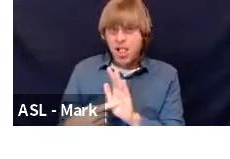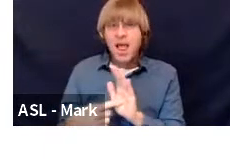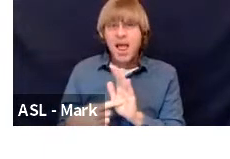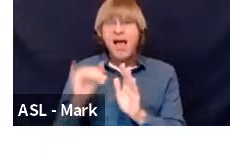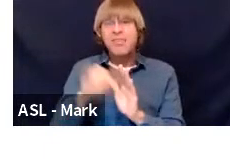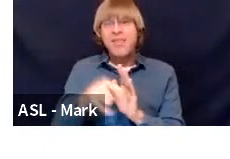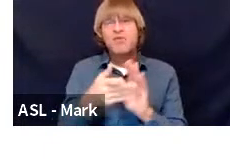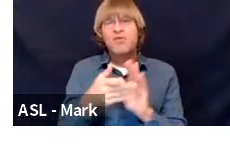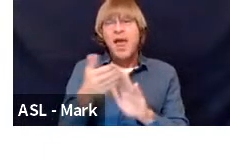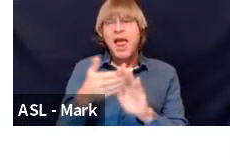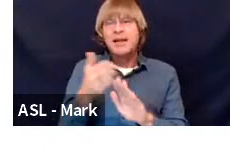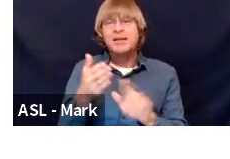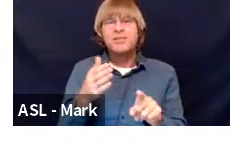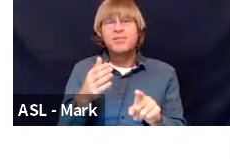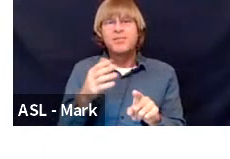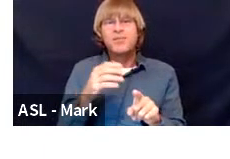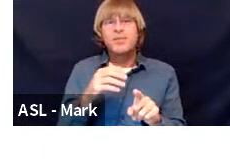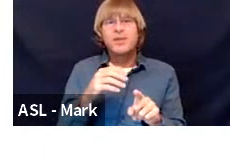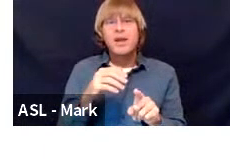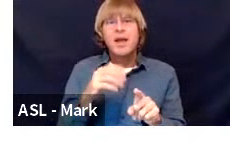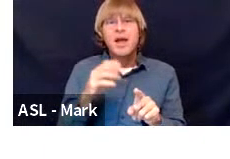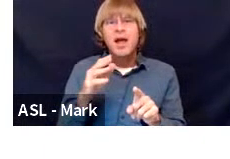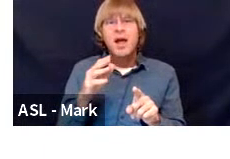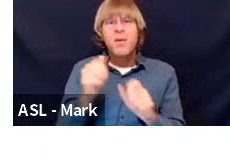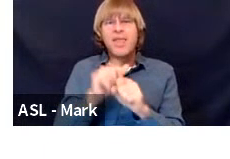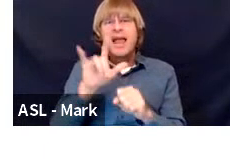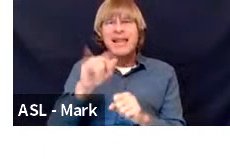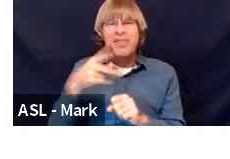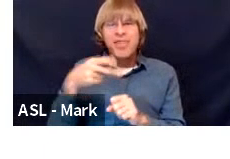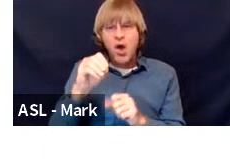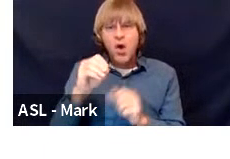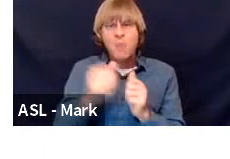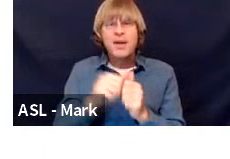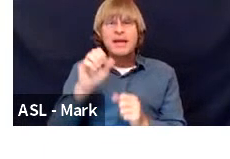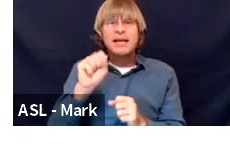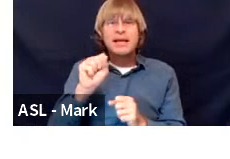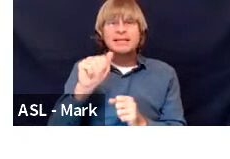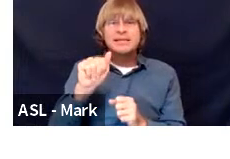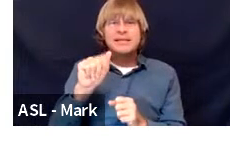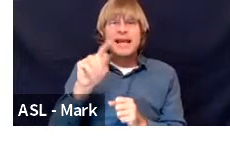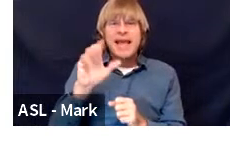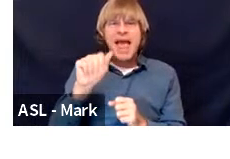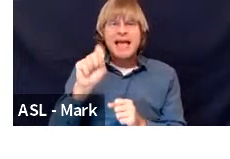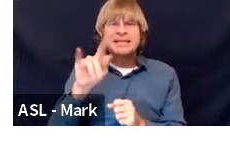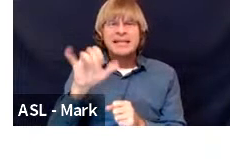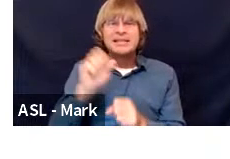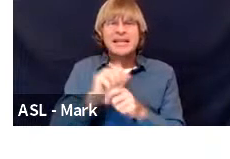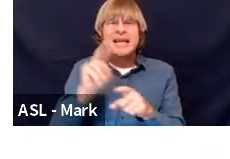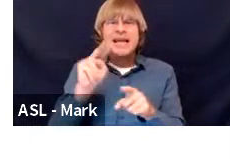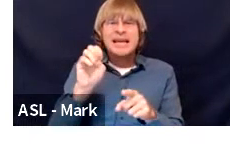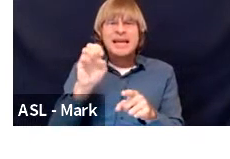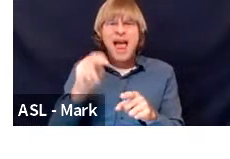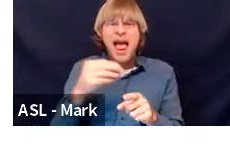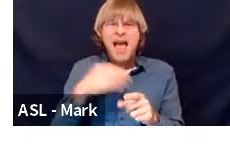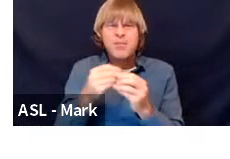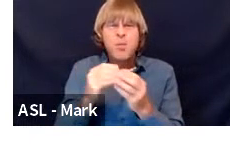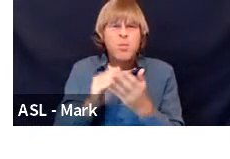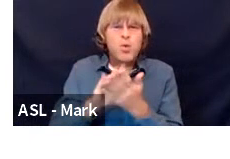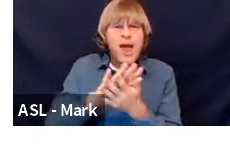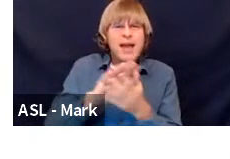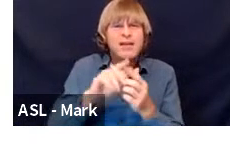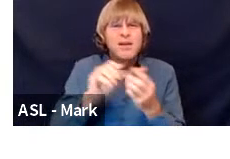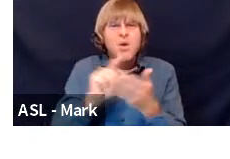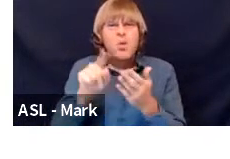ran not only offset litho, but stochastic, because neons tend to get this little moiré effect. For